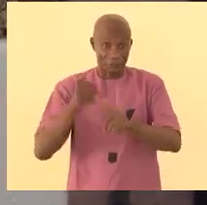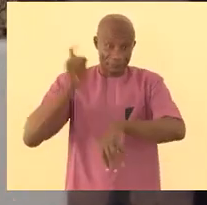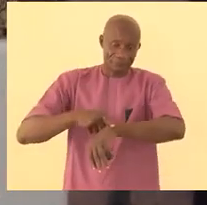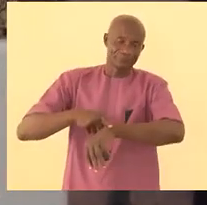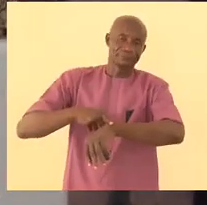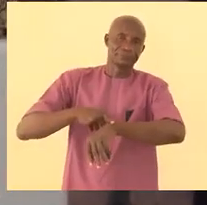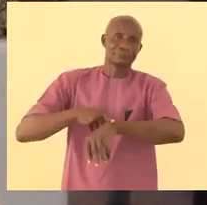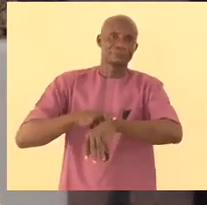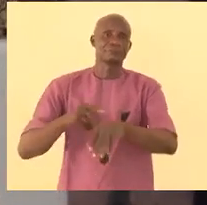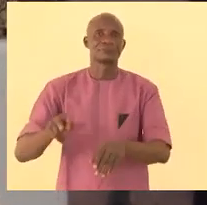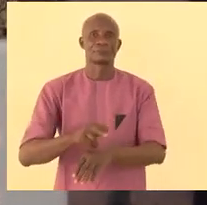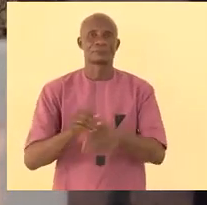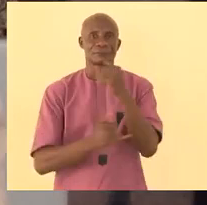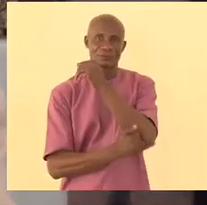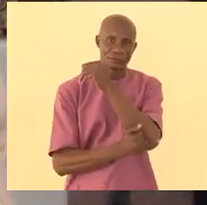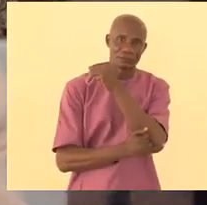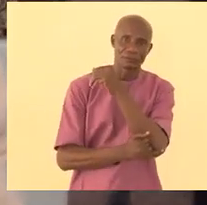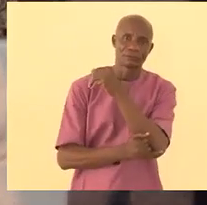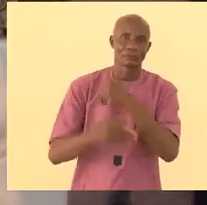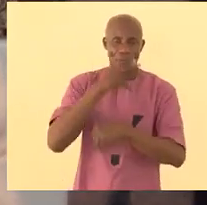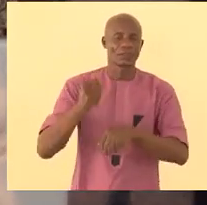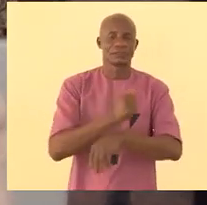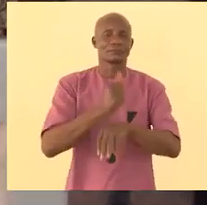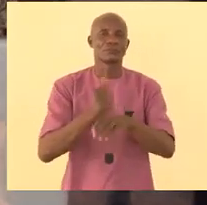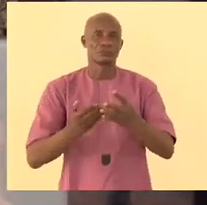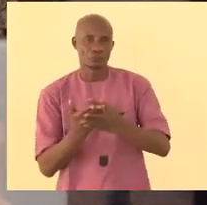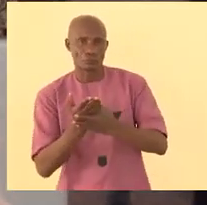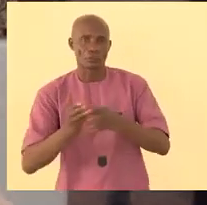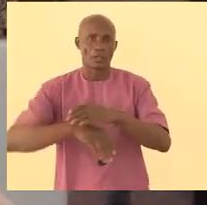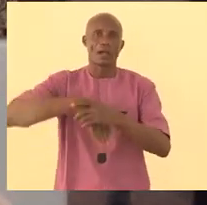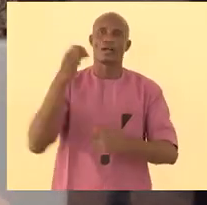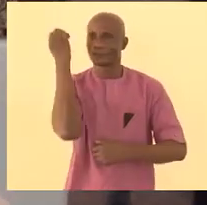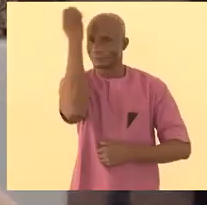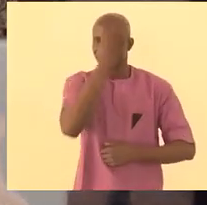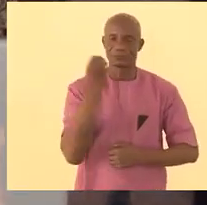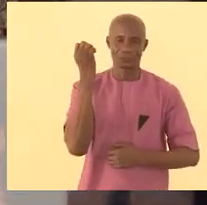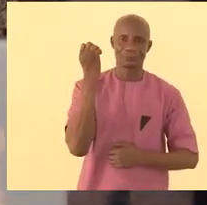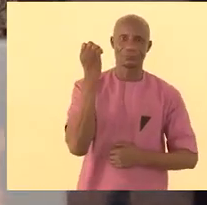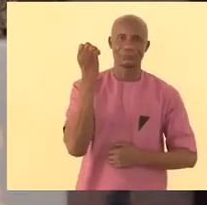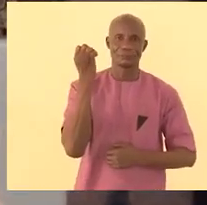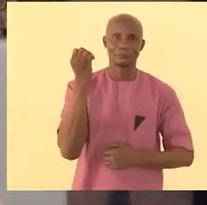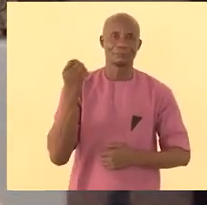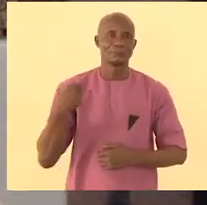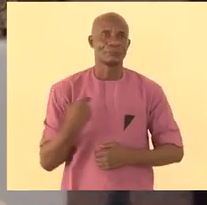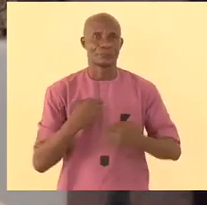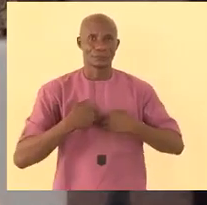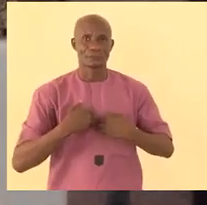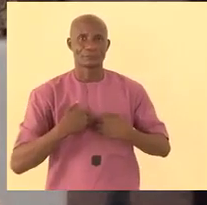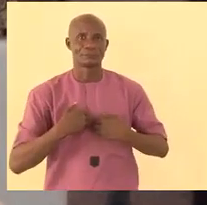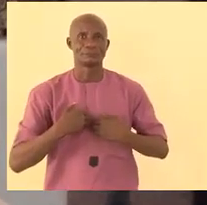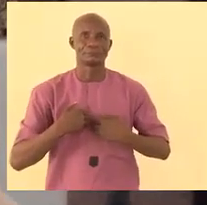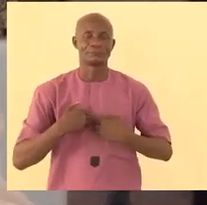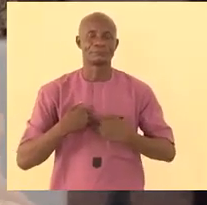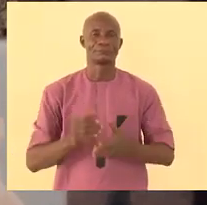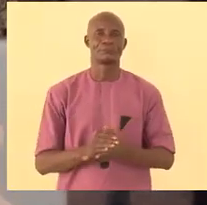first time, nations were established throughout Europe without